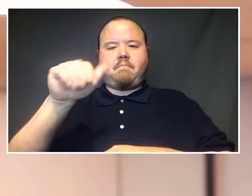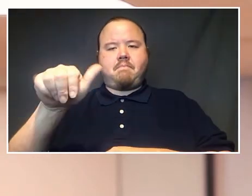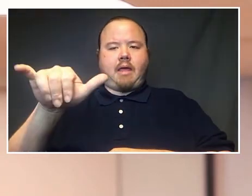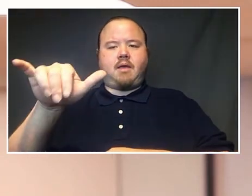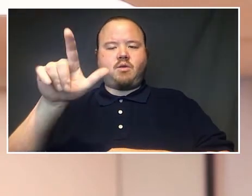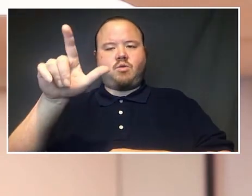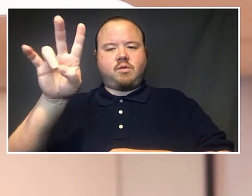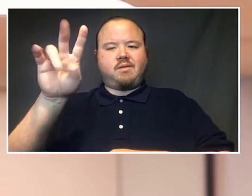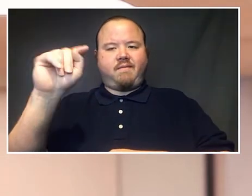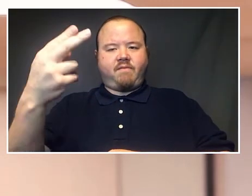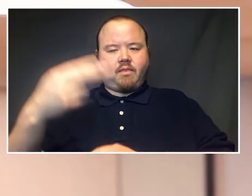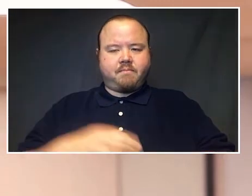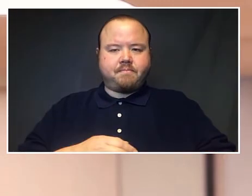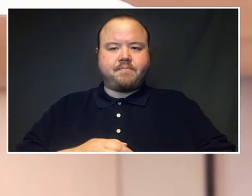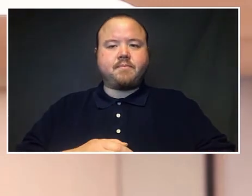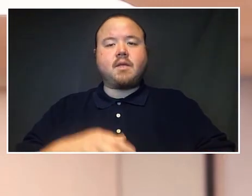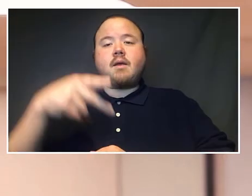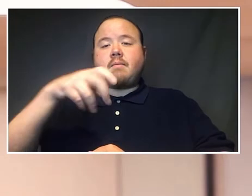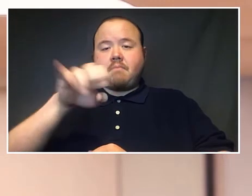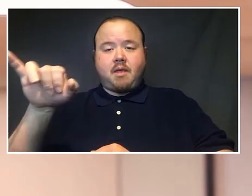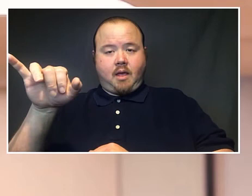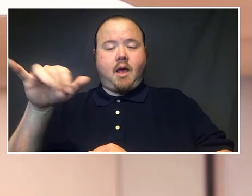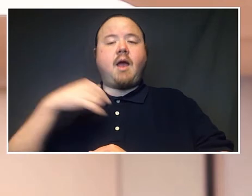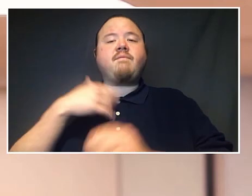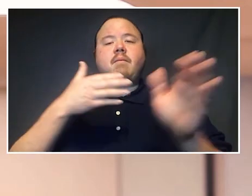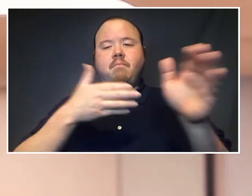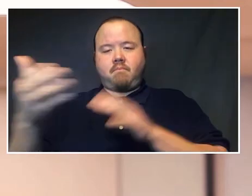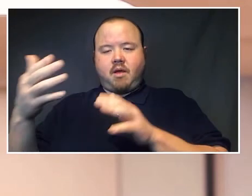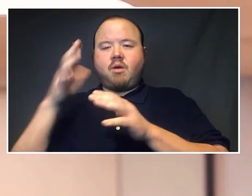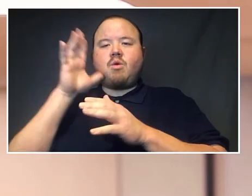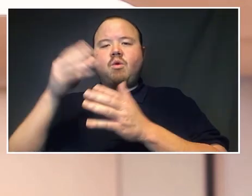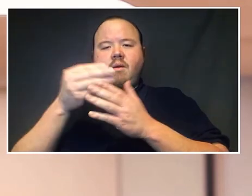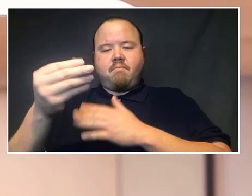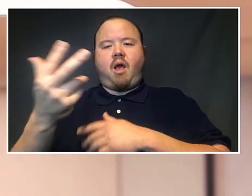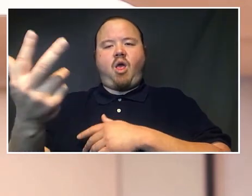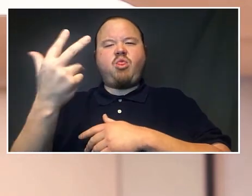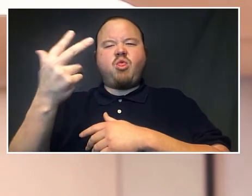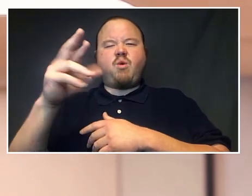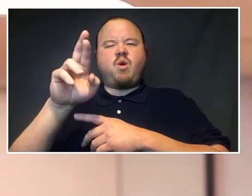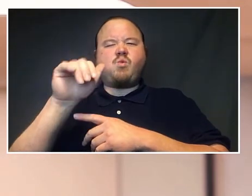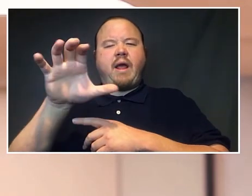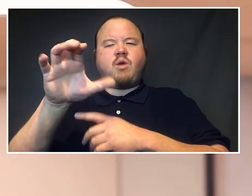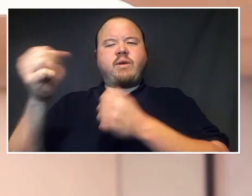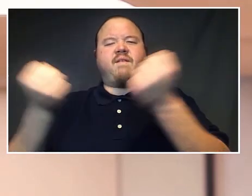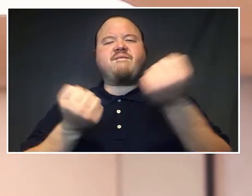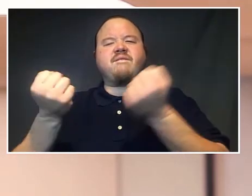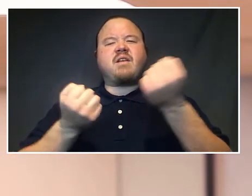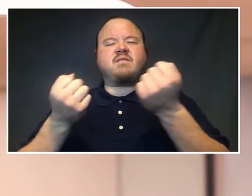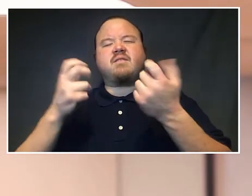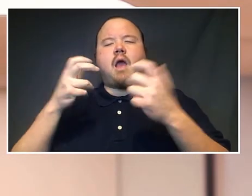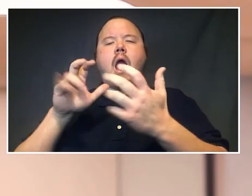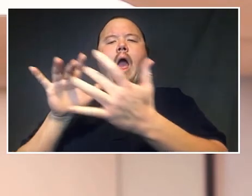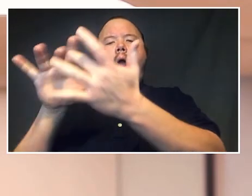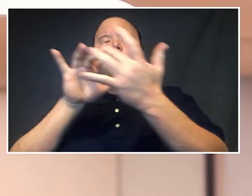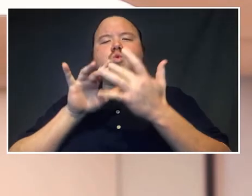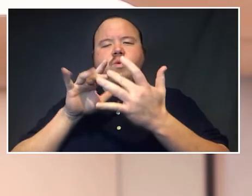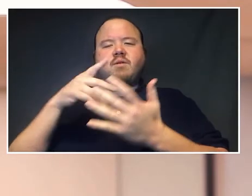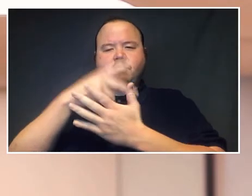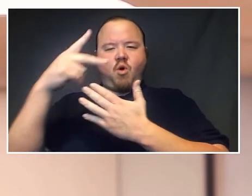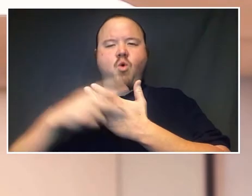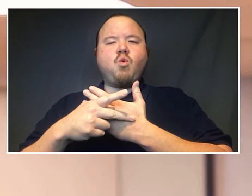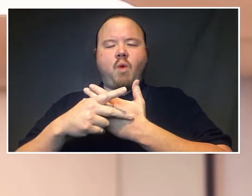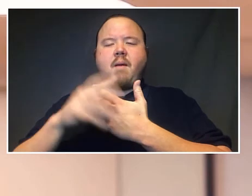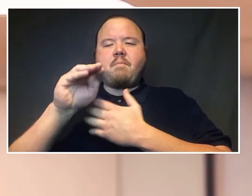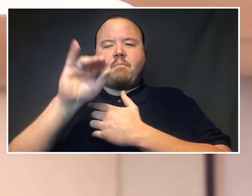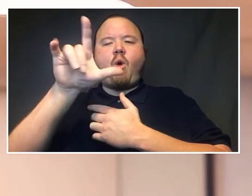27th. PEI also has plans to purchase 3 recreational vehicles to serve as mobile outreach programs. These mobile programs